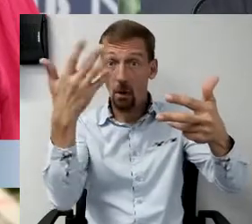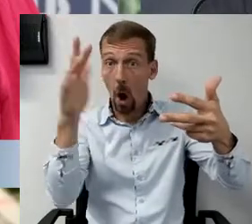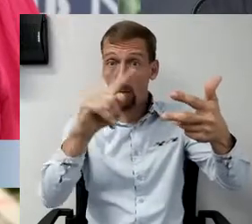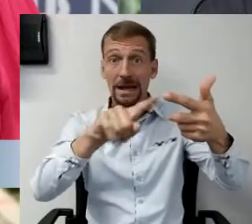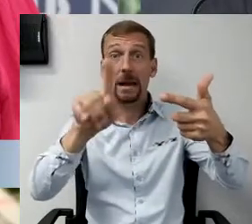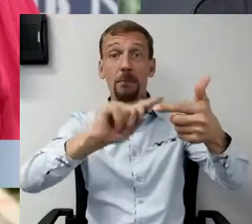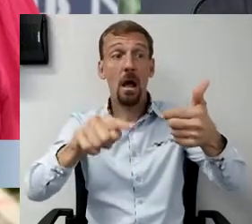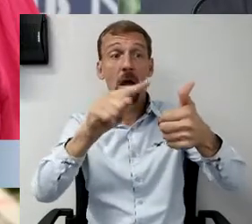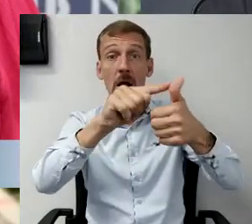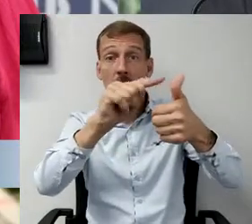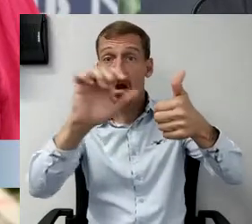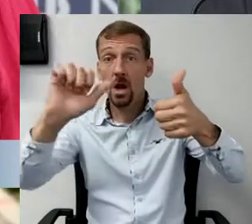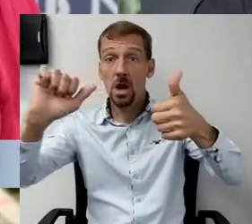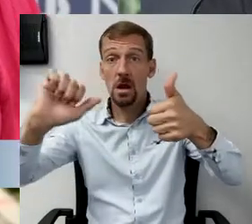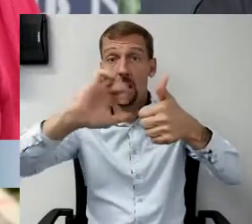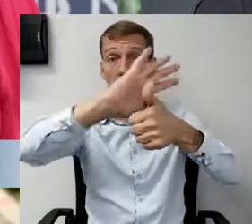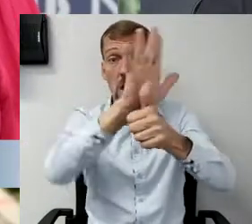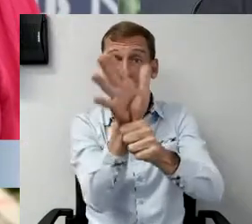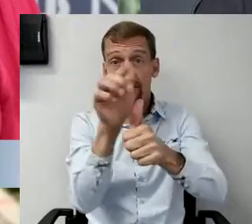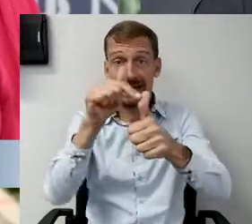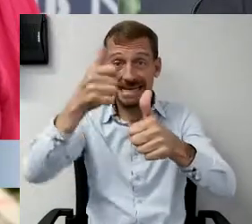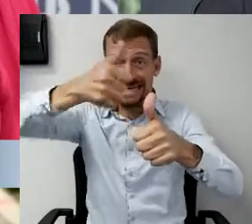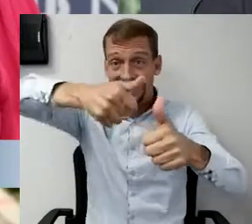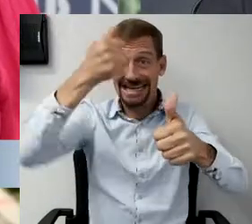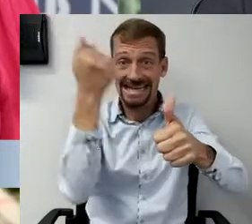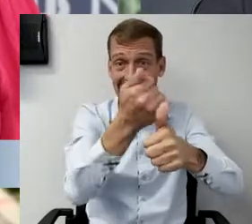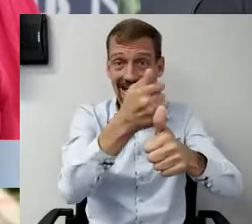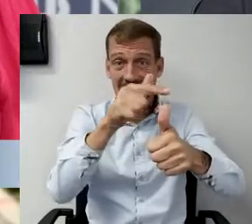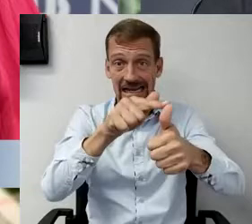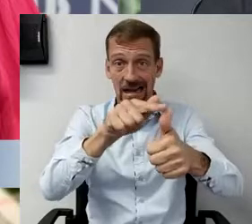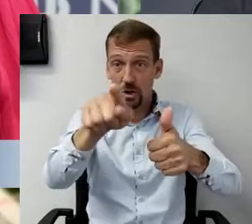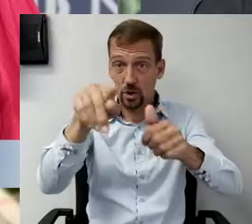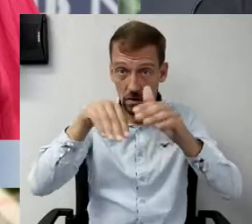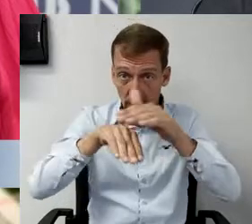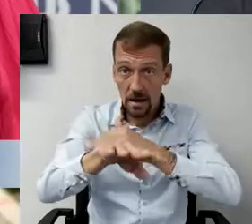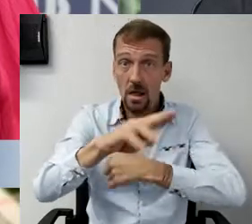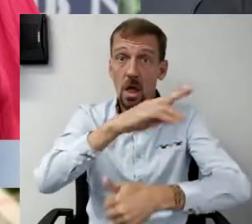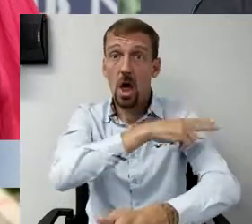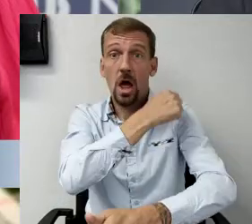hospital was COVID. Now,